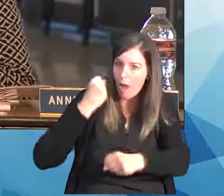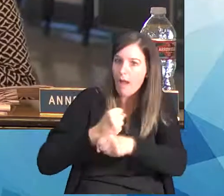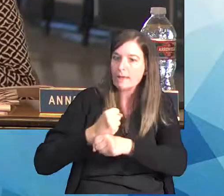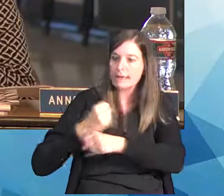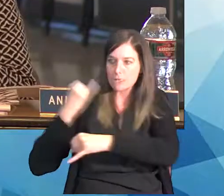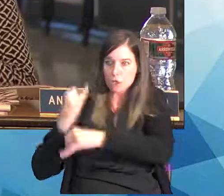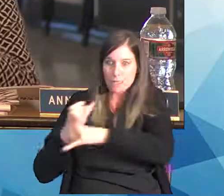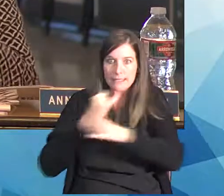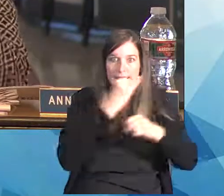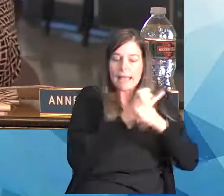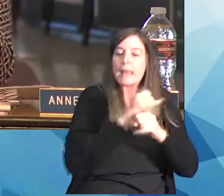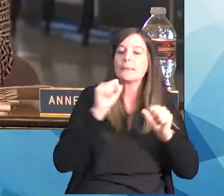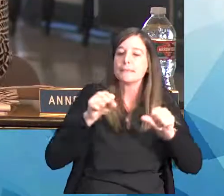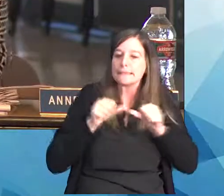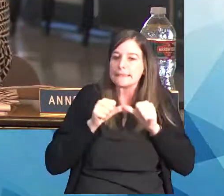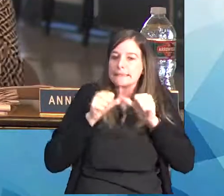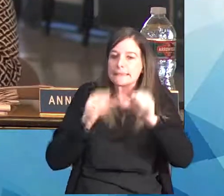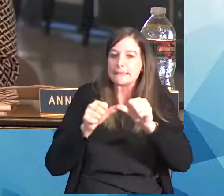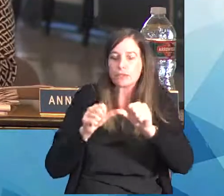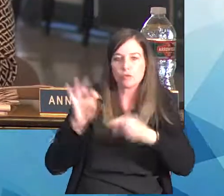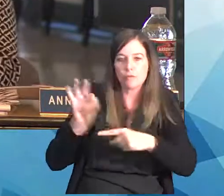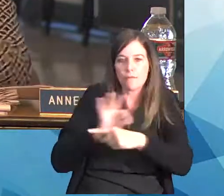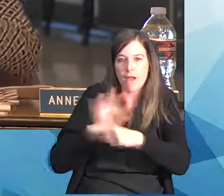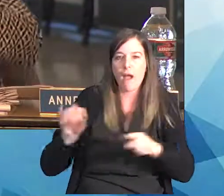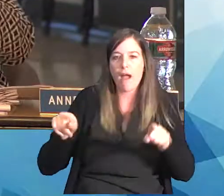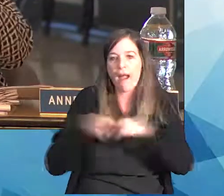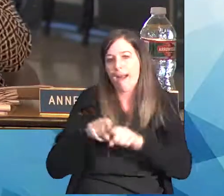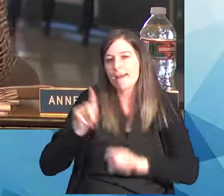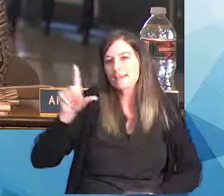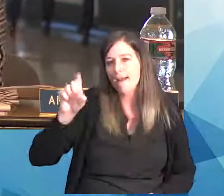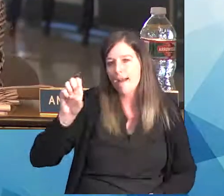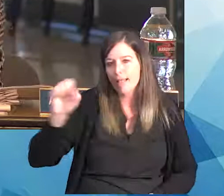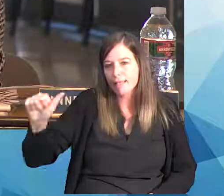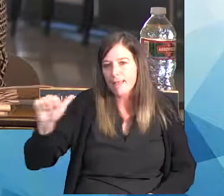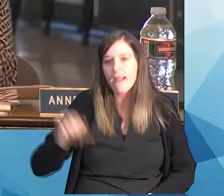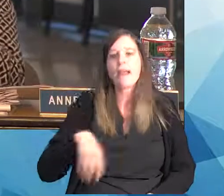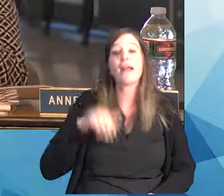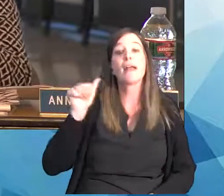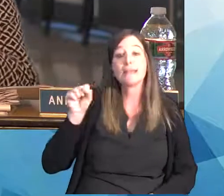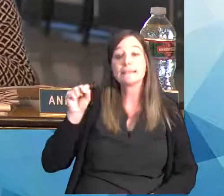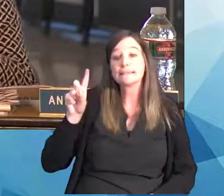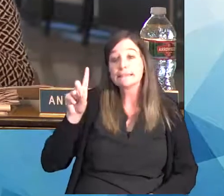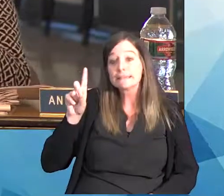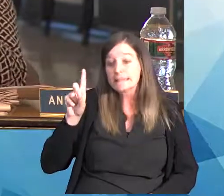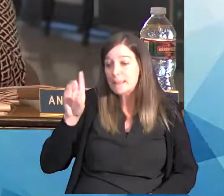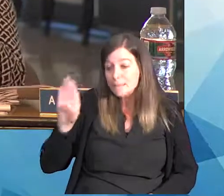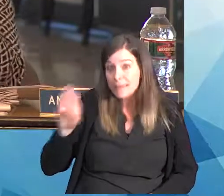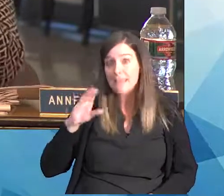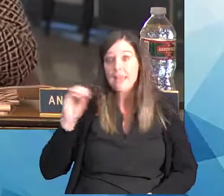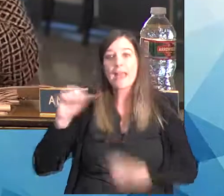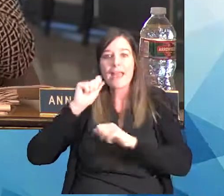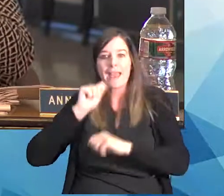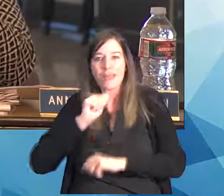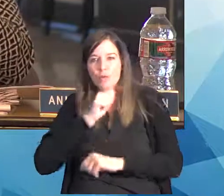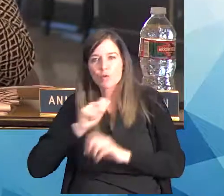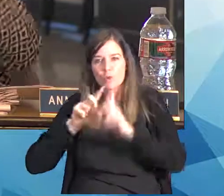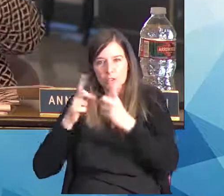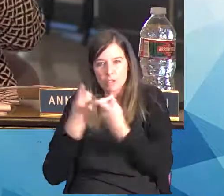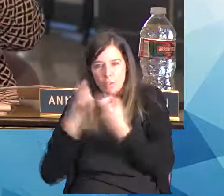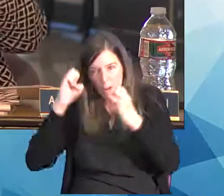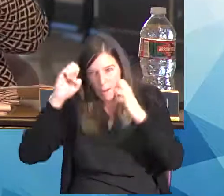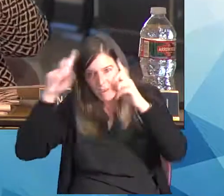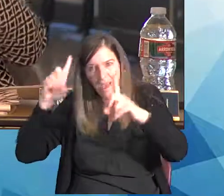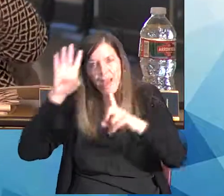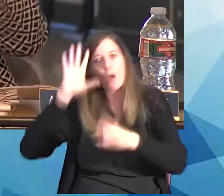and ADE, the Arizona Department of Education, would work together so that we can work through